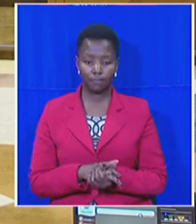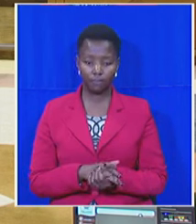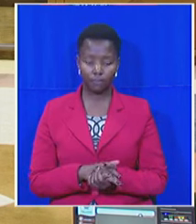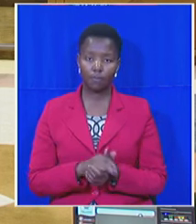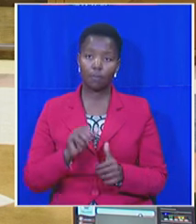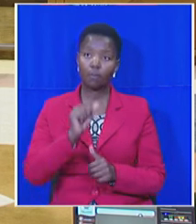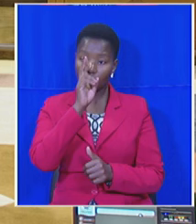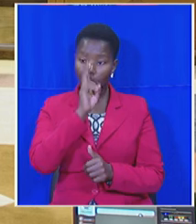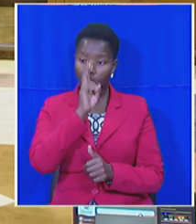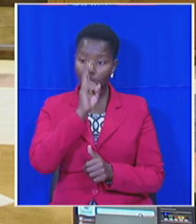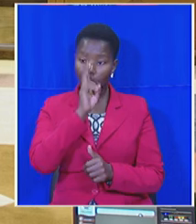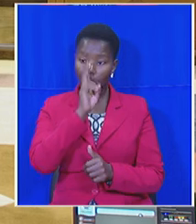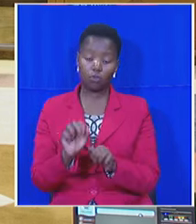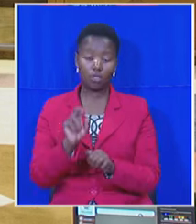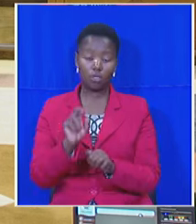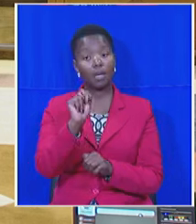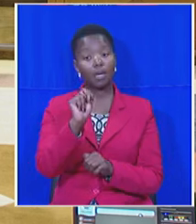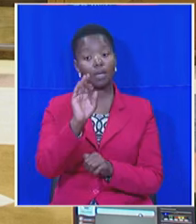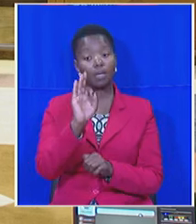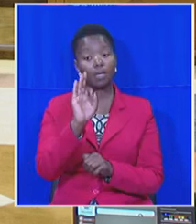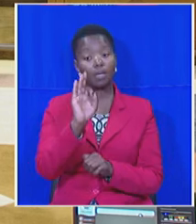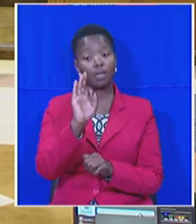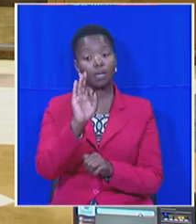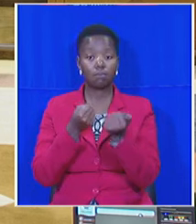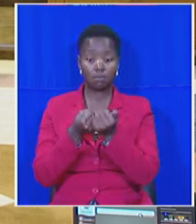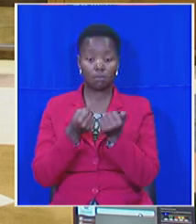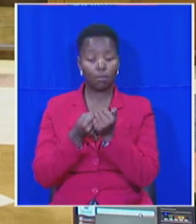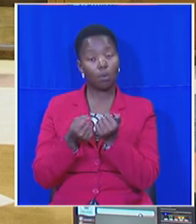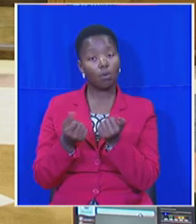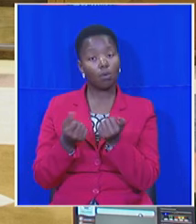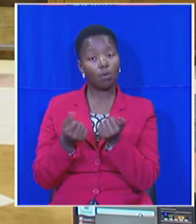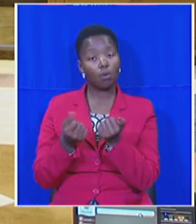Honorable Chairperson, the National Freedom Party supports this.